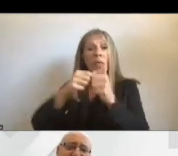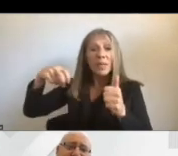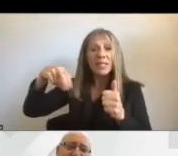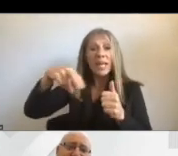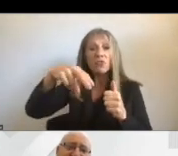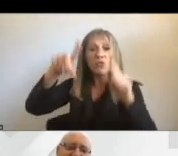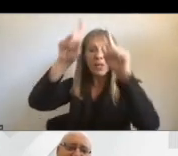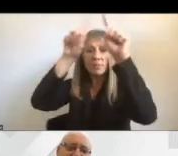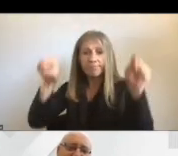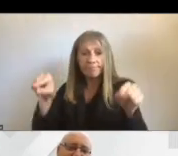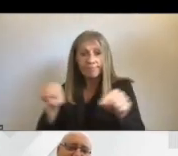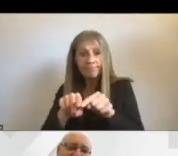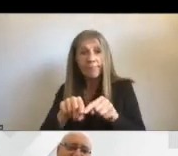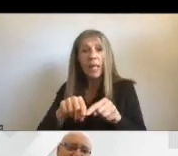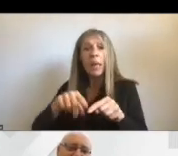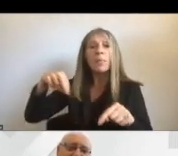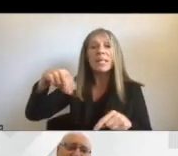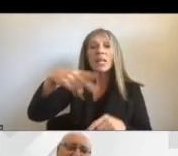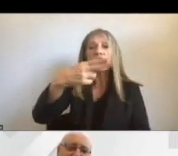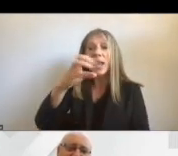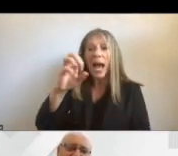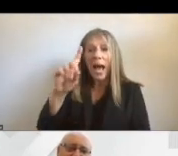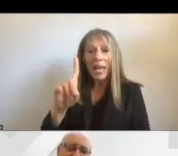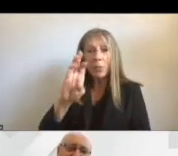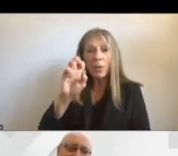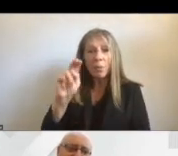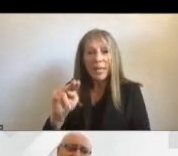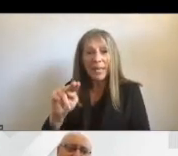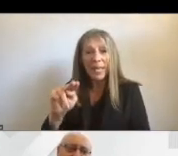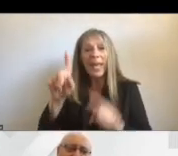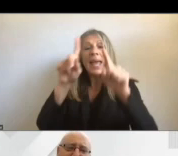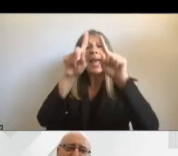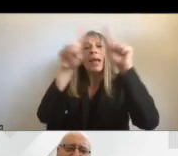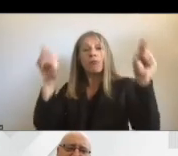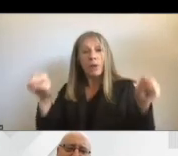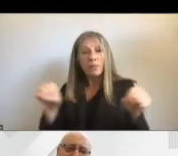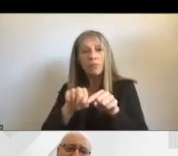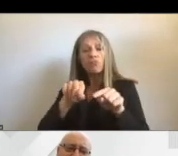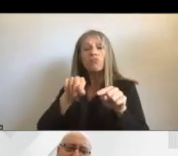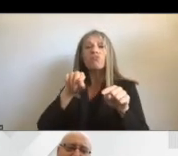will now turn it over to Scott Windley for the remainder of this training module.